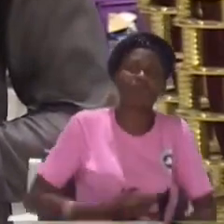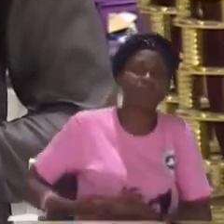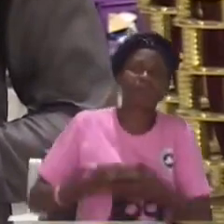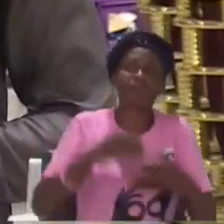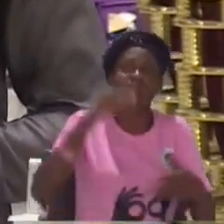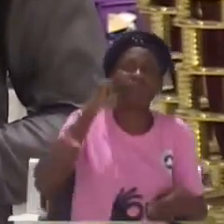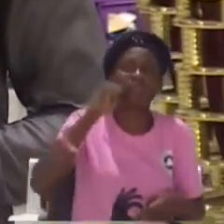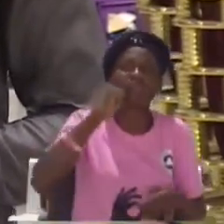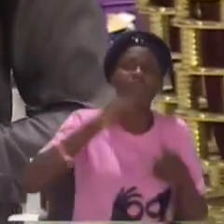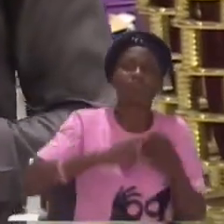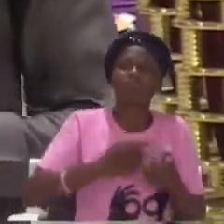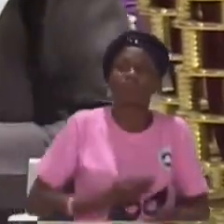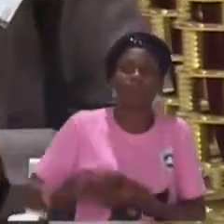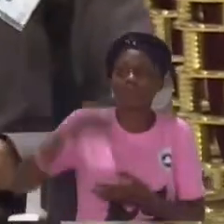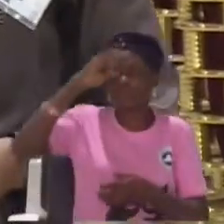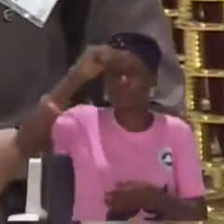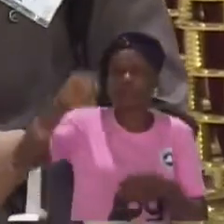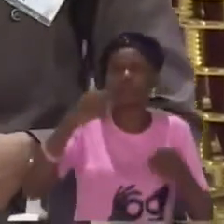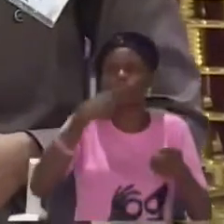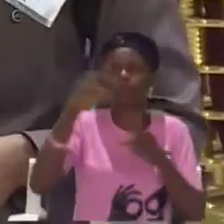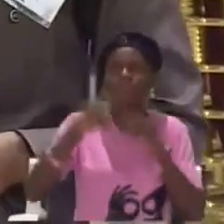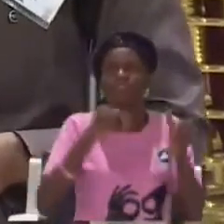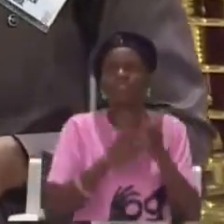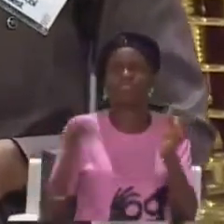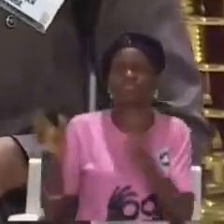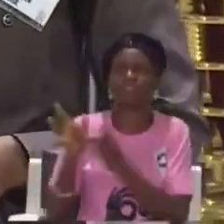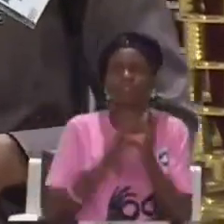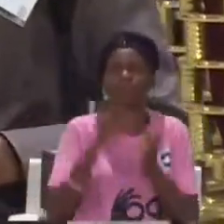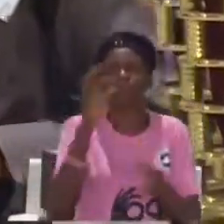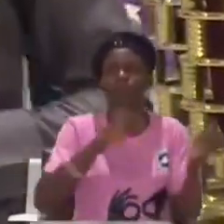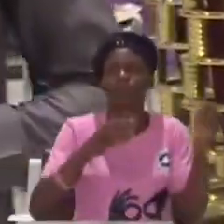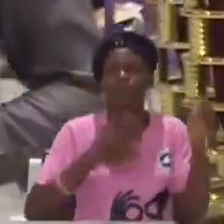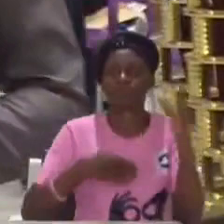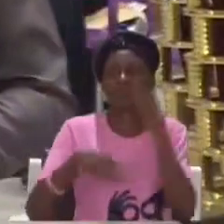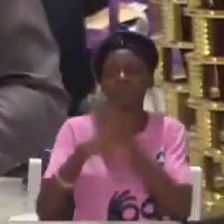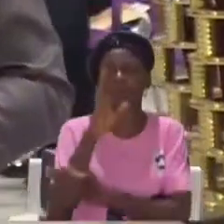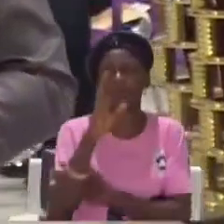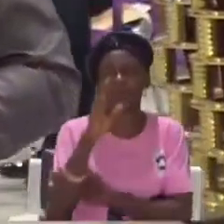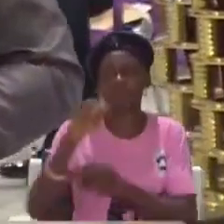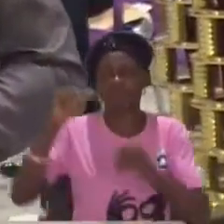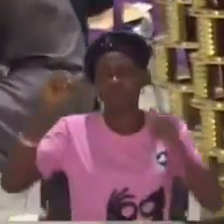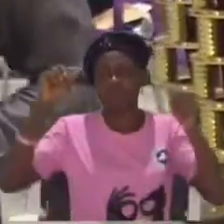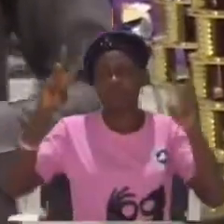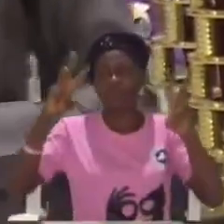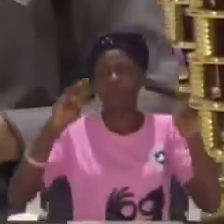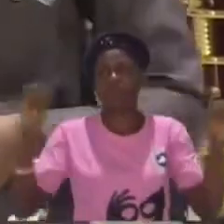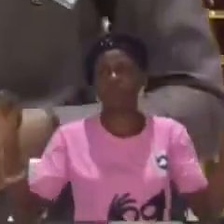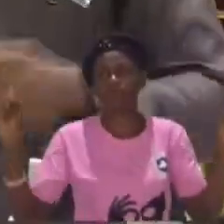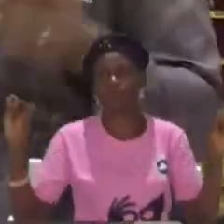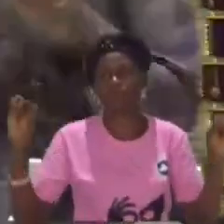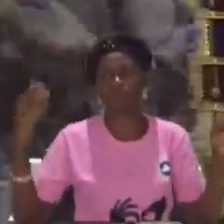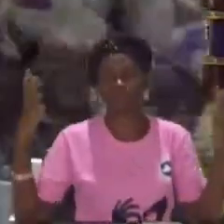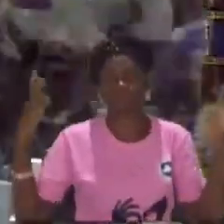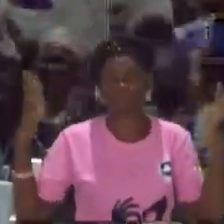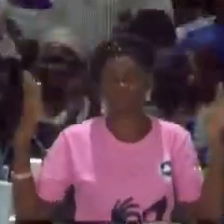boy. Who did it? Jesus! Oh my God!